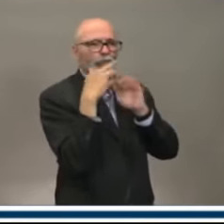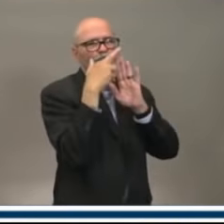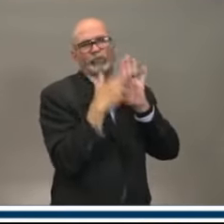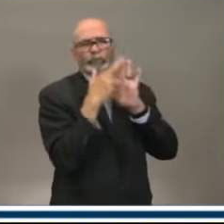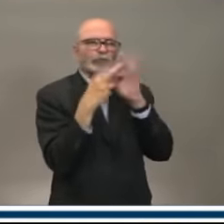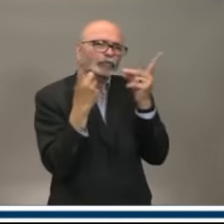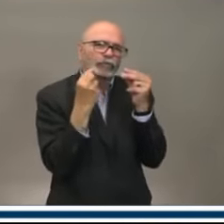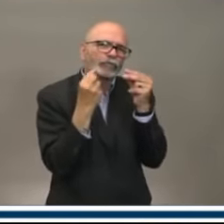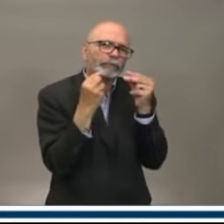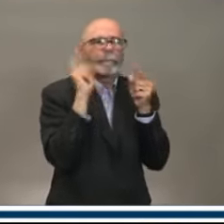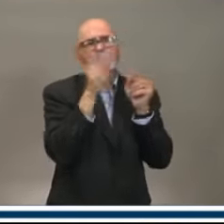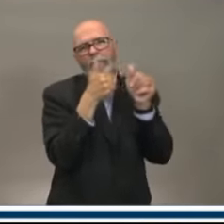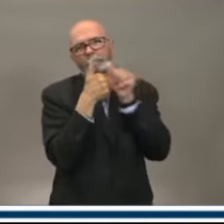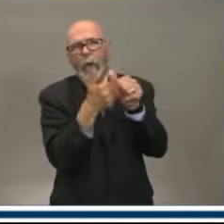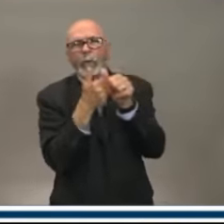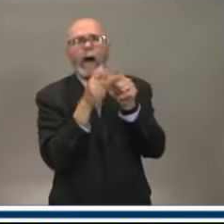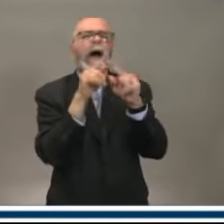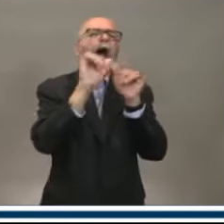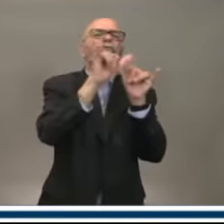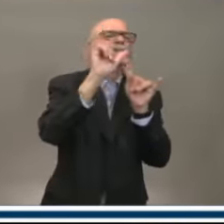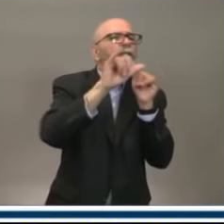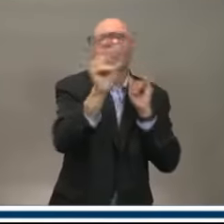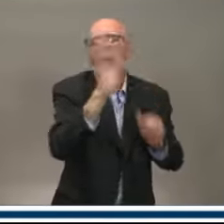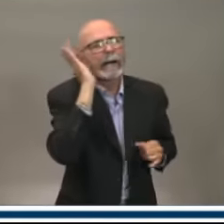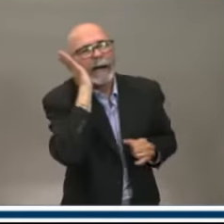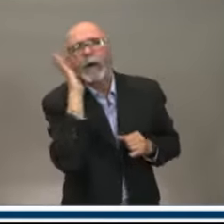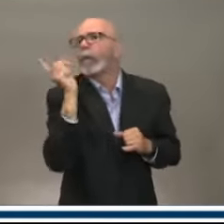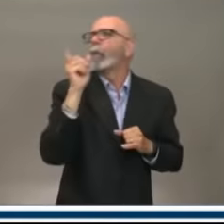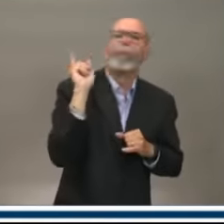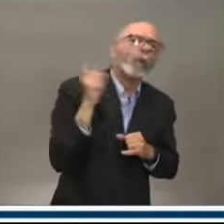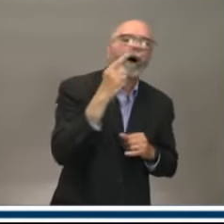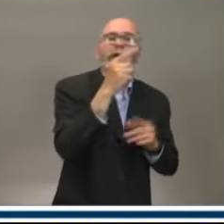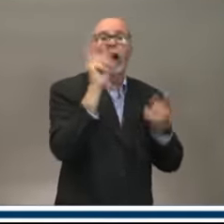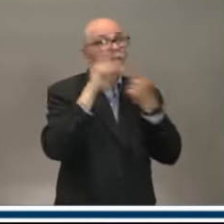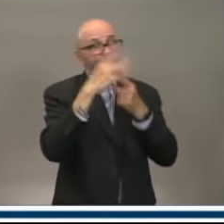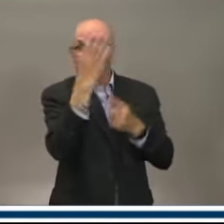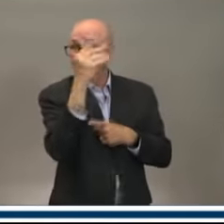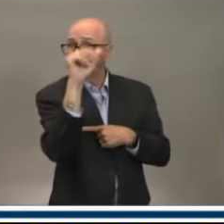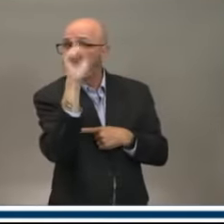self-isolate. Next question will go to Kyle Shaw with the Coast.